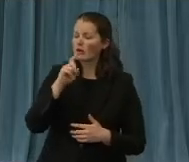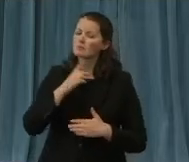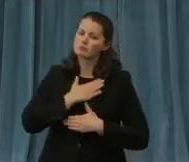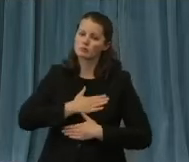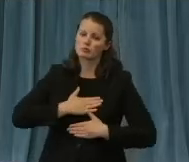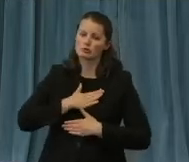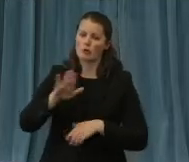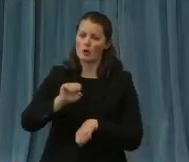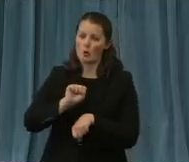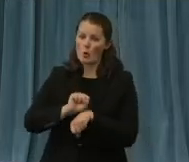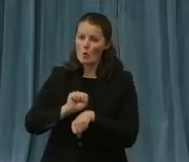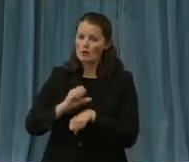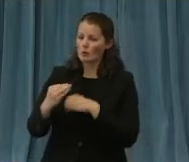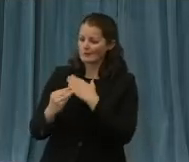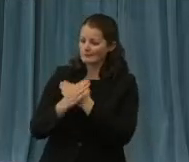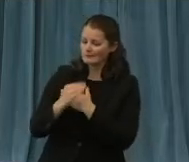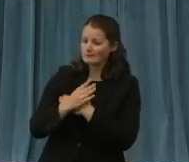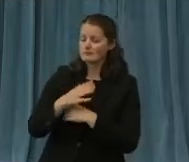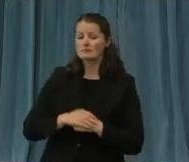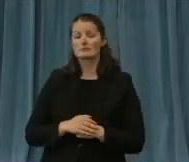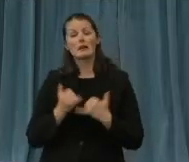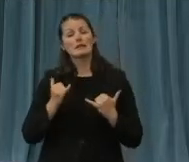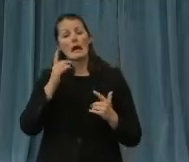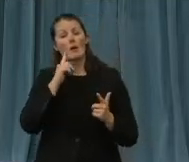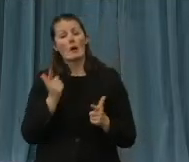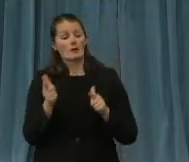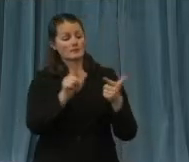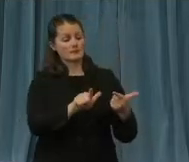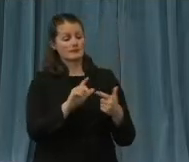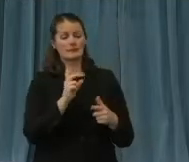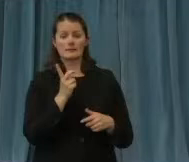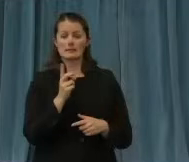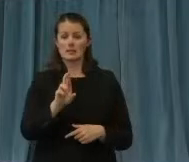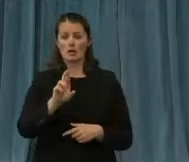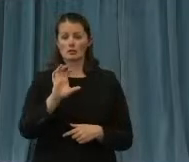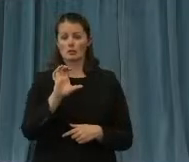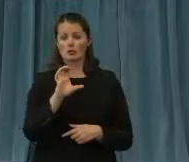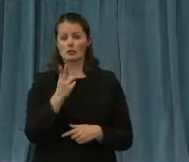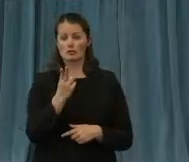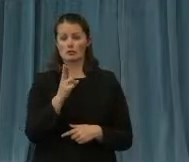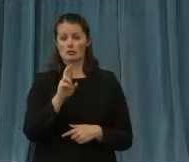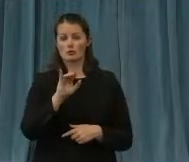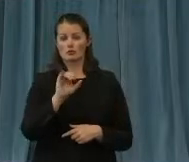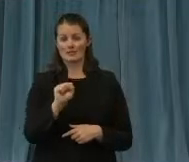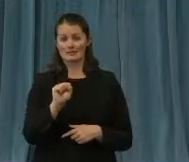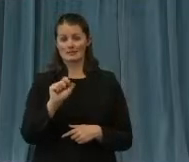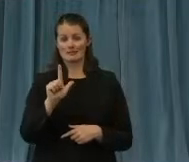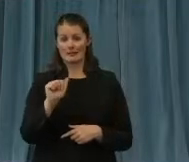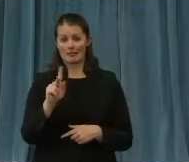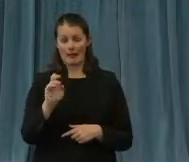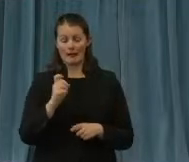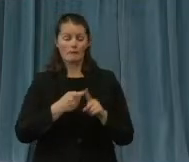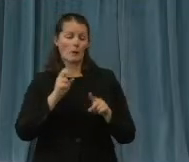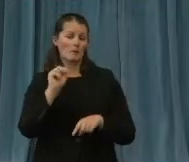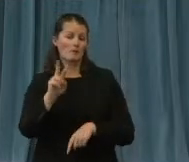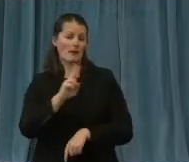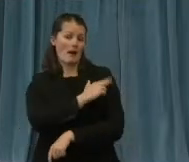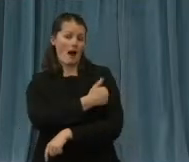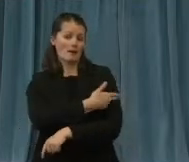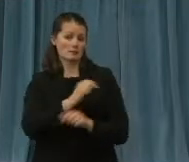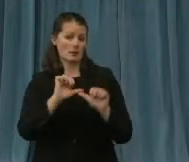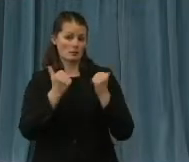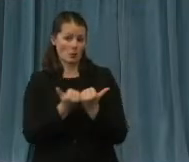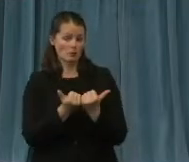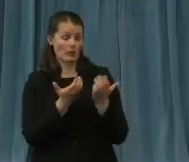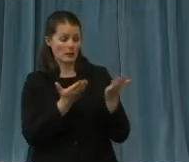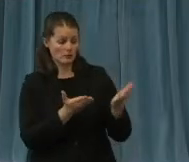us. Now I'd like to turn it over to Dr. Chris Lake of the Nevada Hospital Association. Dr. Lake. Thank you, Governor.